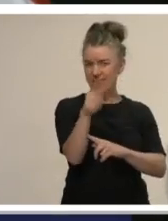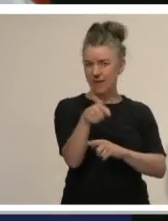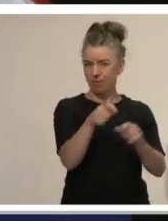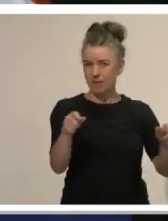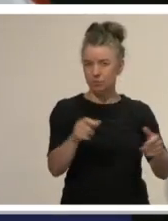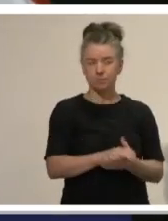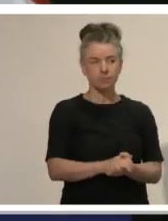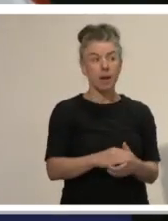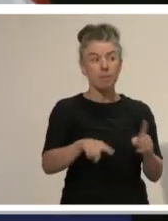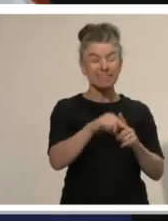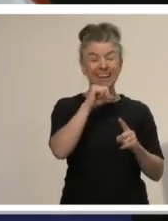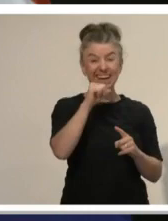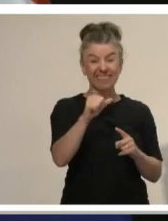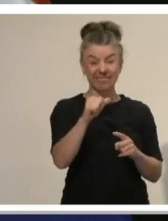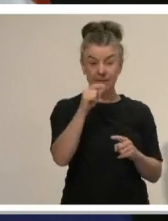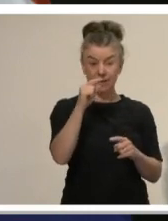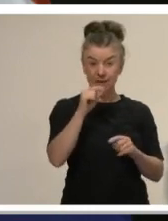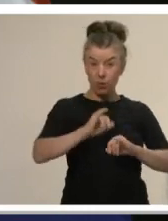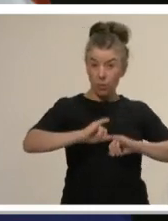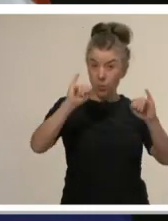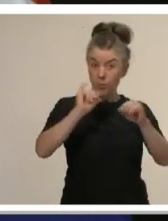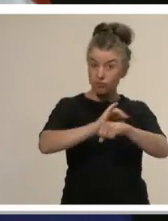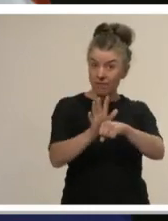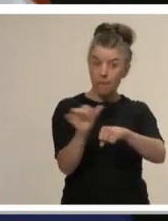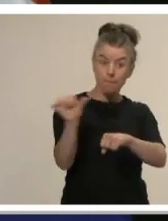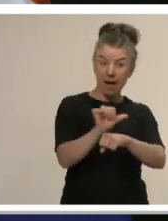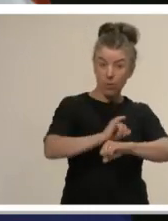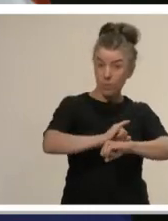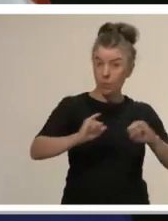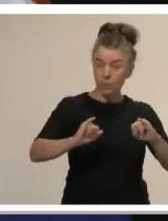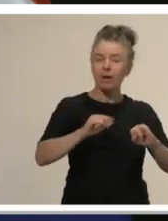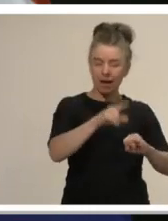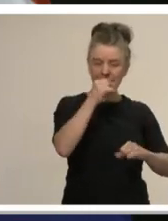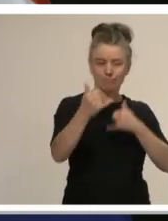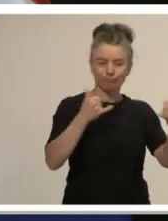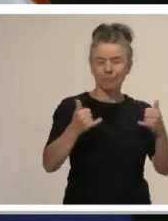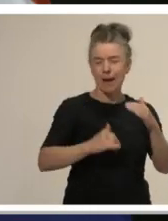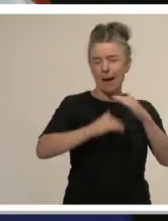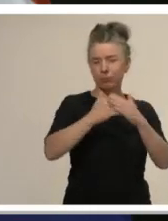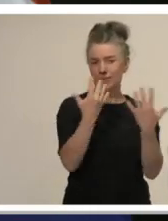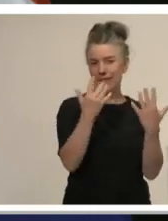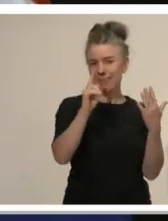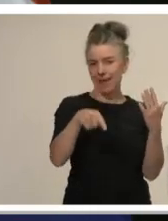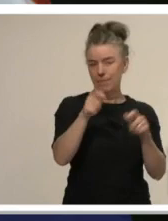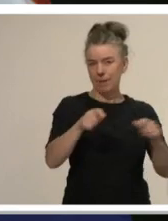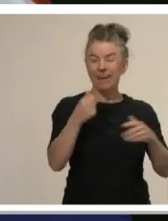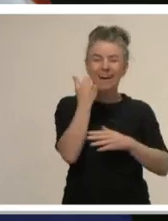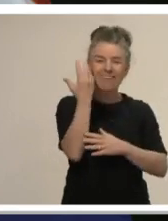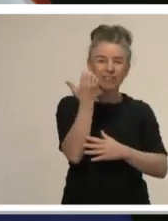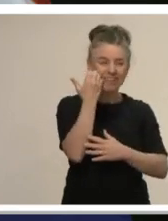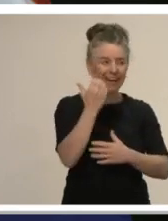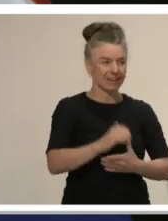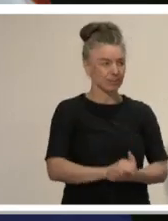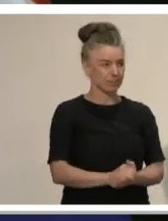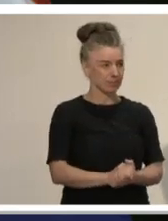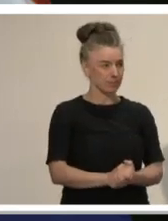got surge capacity up to 10,000 calls a day to help support contact tracing. That's in addition to the cases